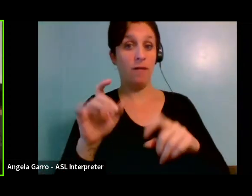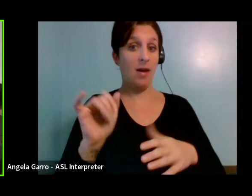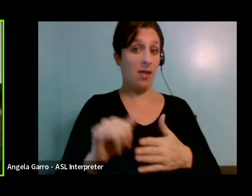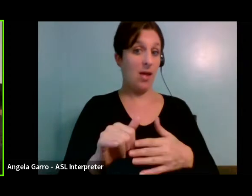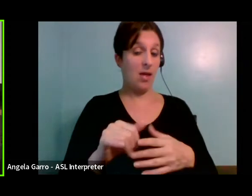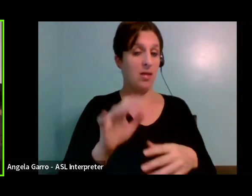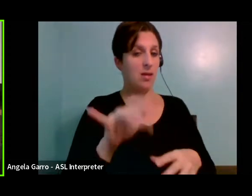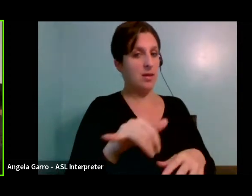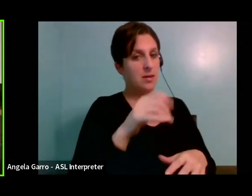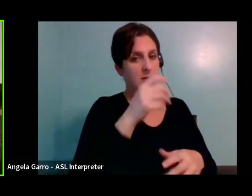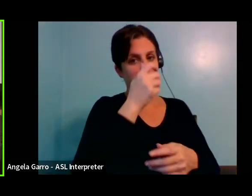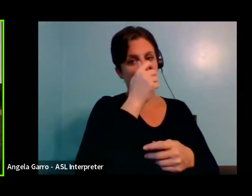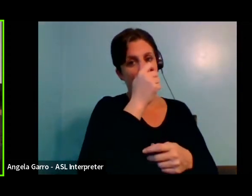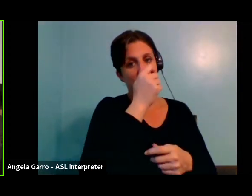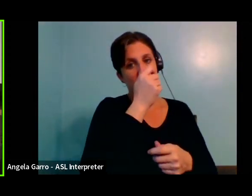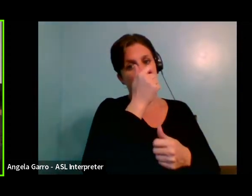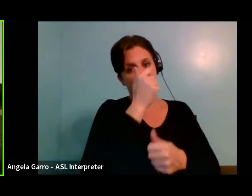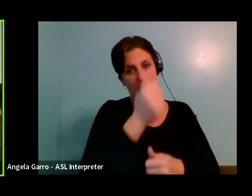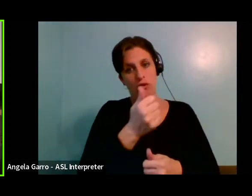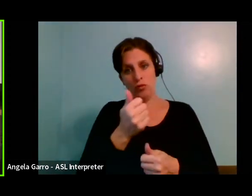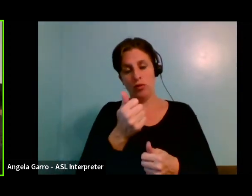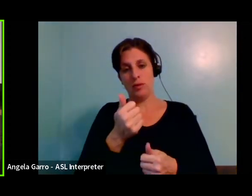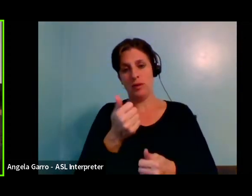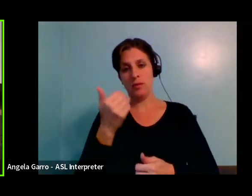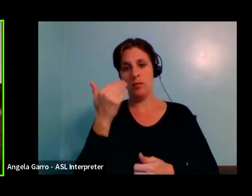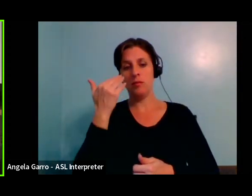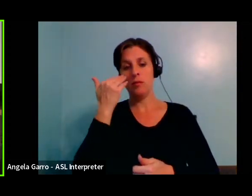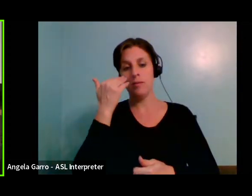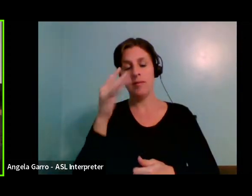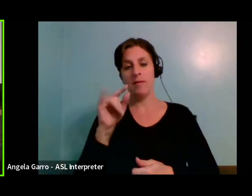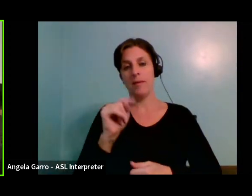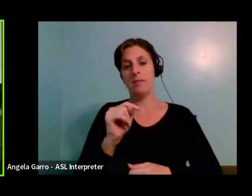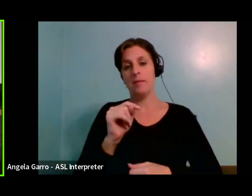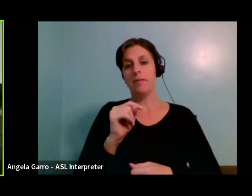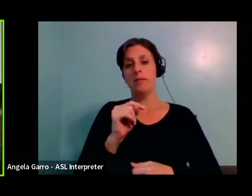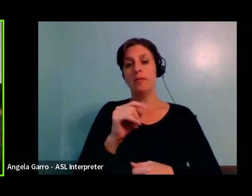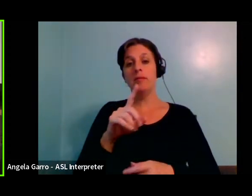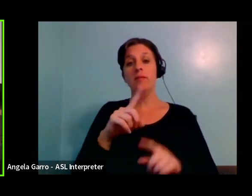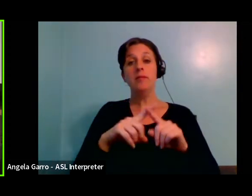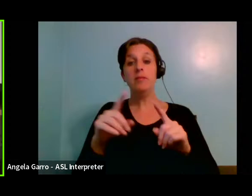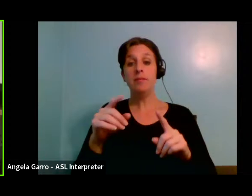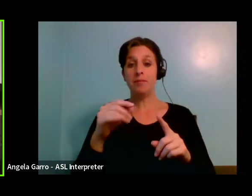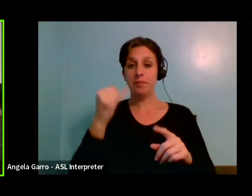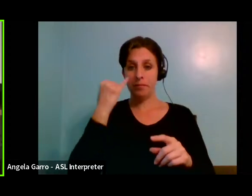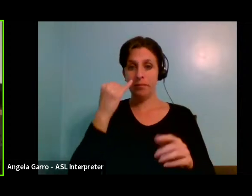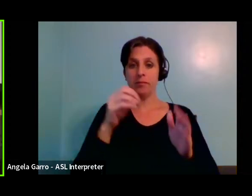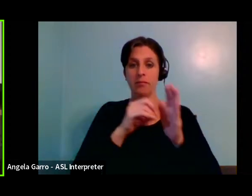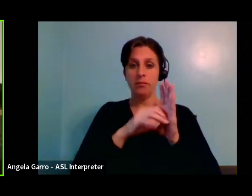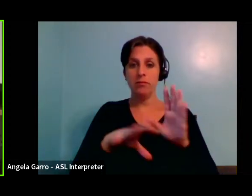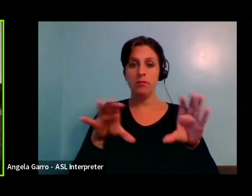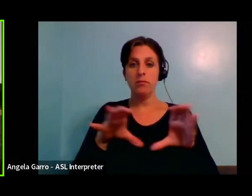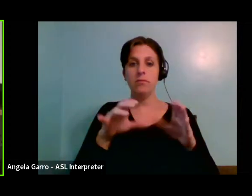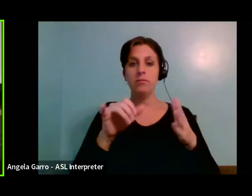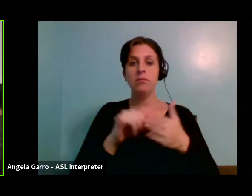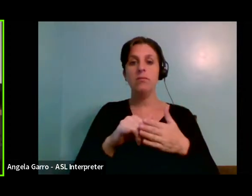would be interesting to know. But if students are doing that, we need to